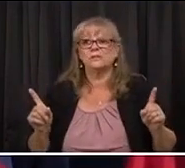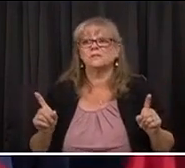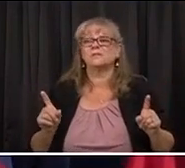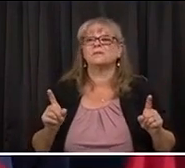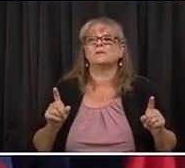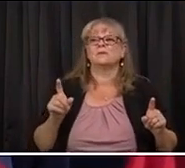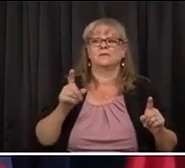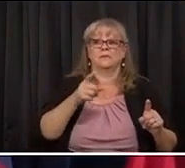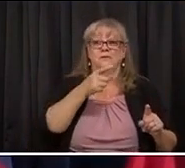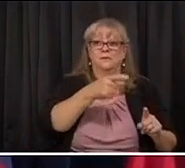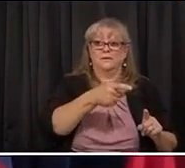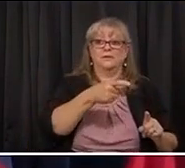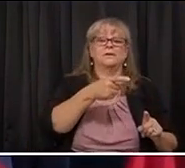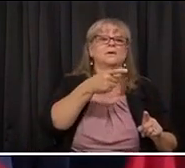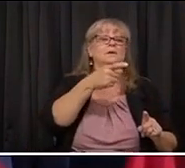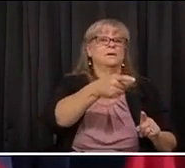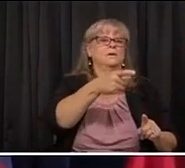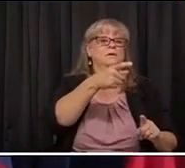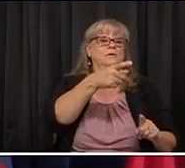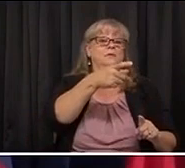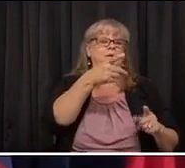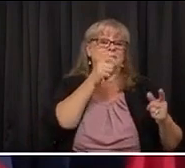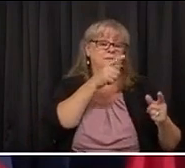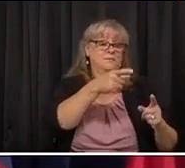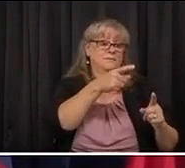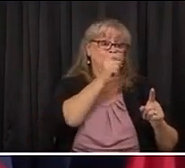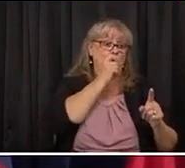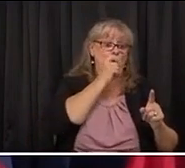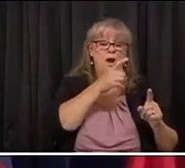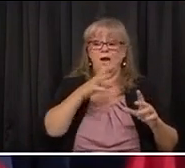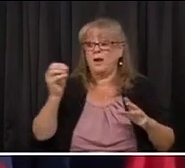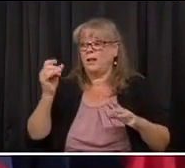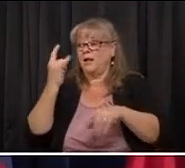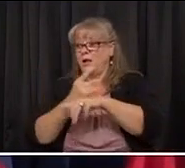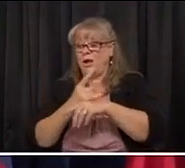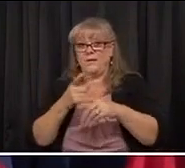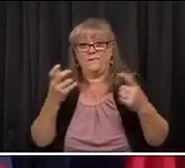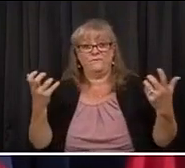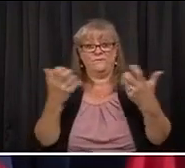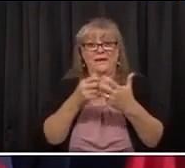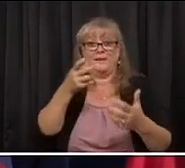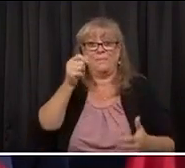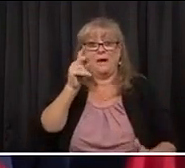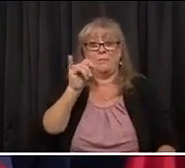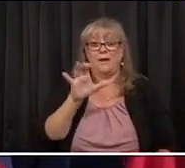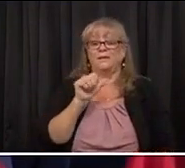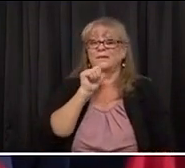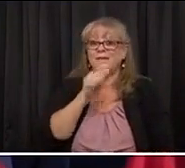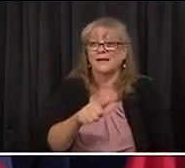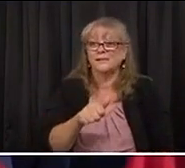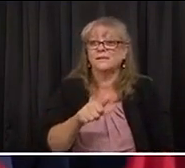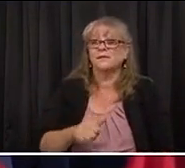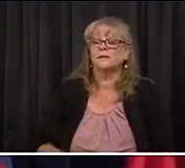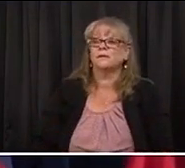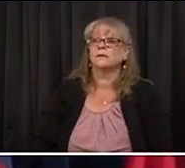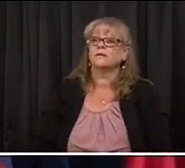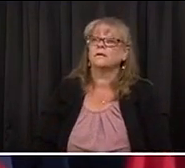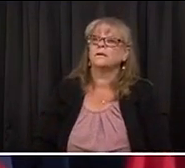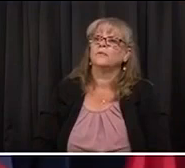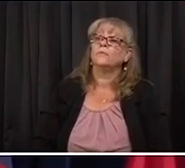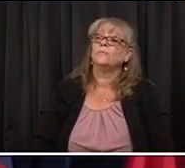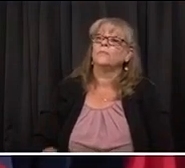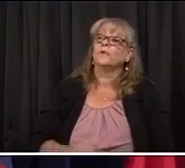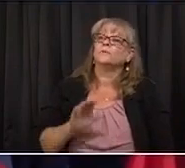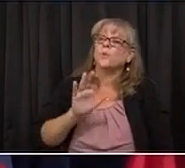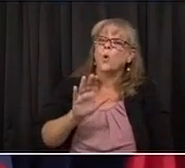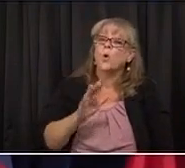with positive news, with these numbers hopefully going the right way, yes, that would likely be the next step in a few weeks, would be to go